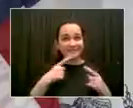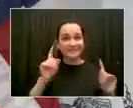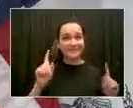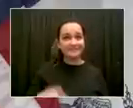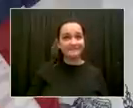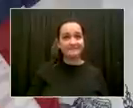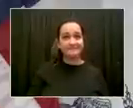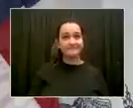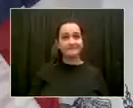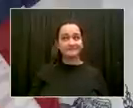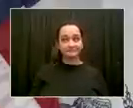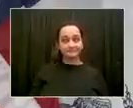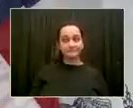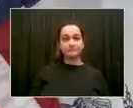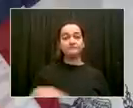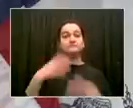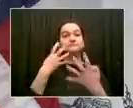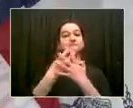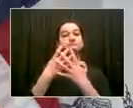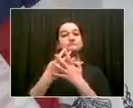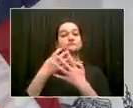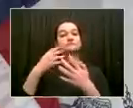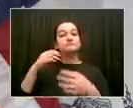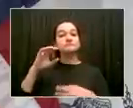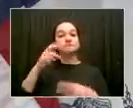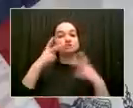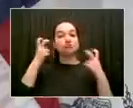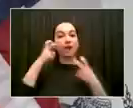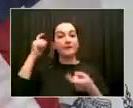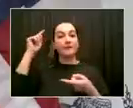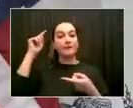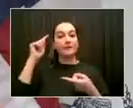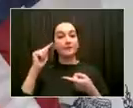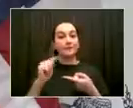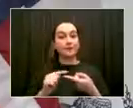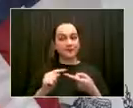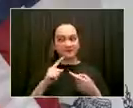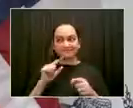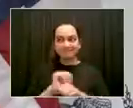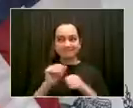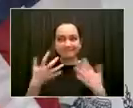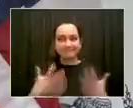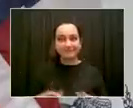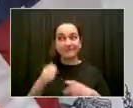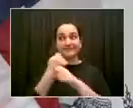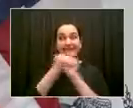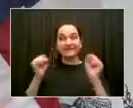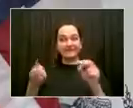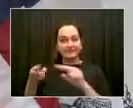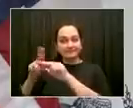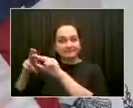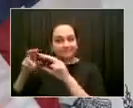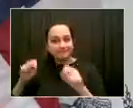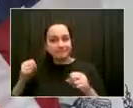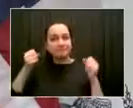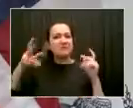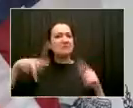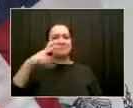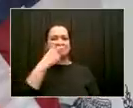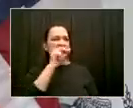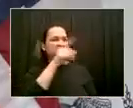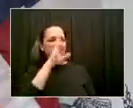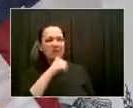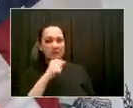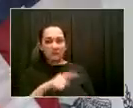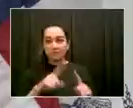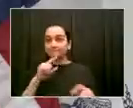neighborhood policing. You're not going to be able to do all that. We did all that. And then this last year, building the biggest test and trace corps in the